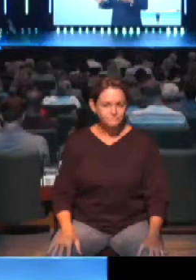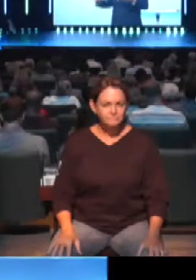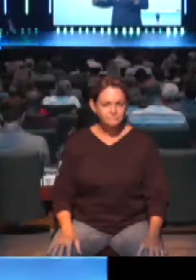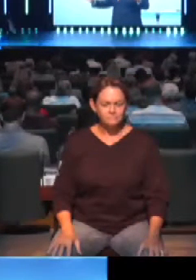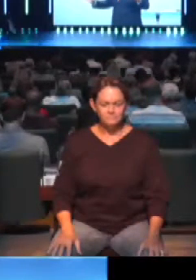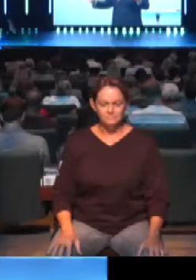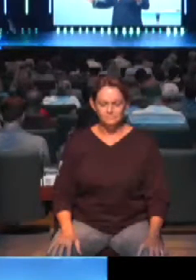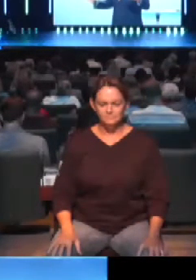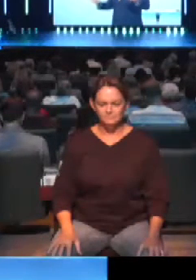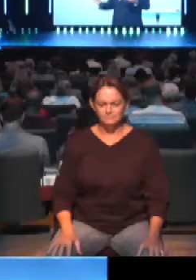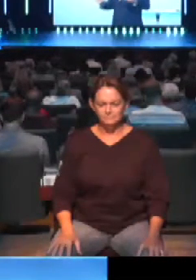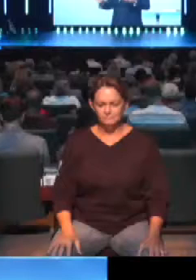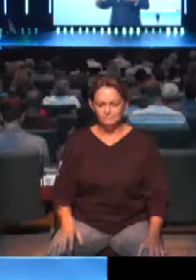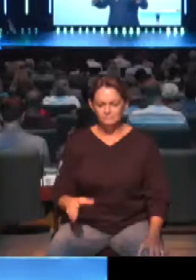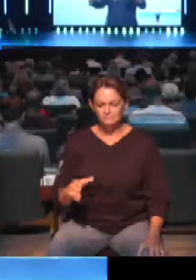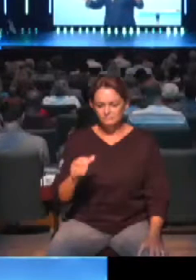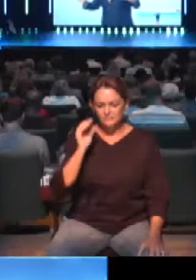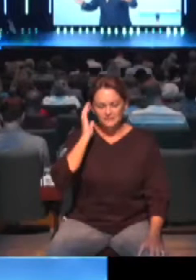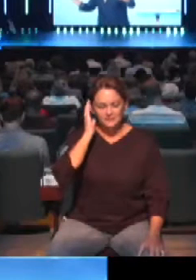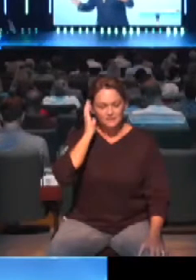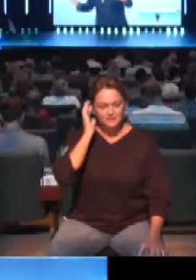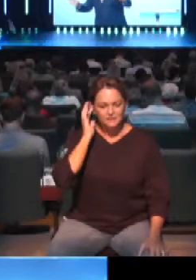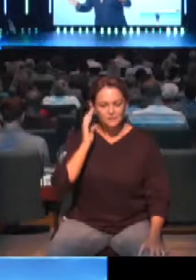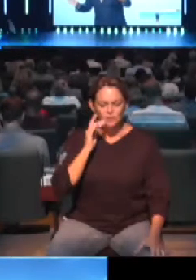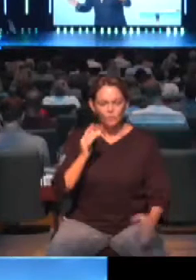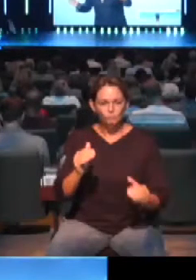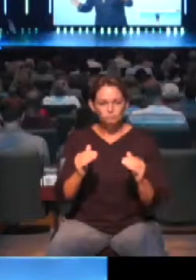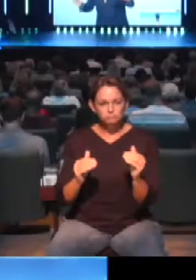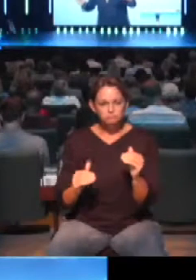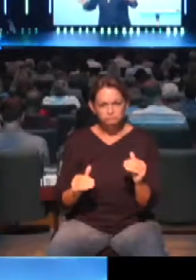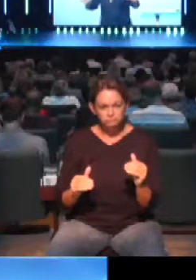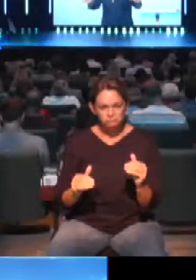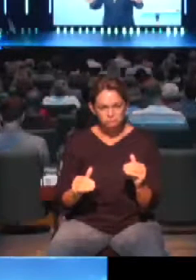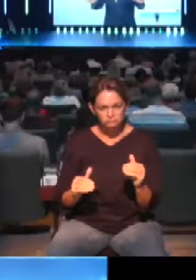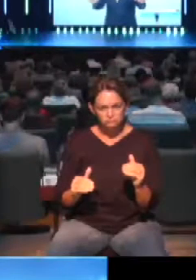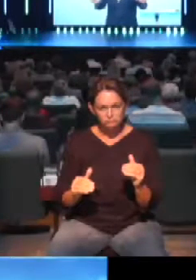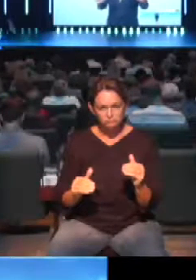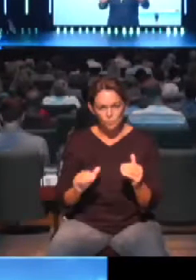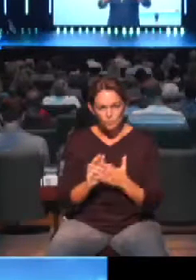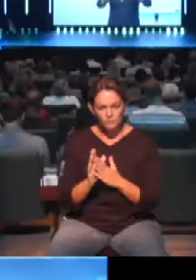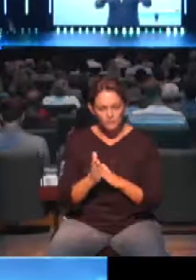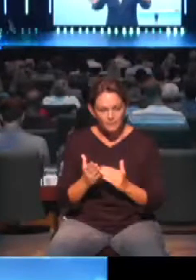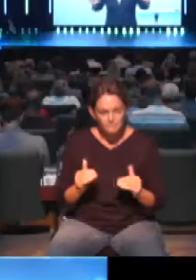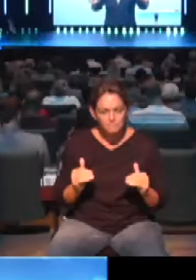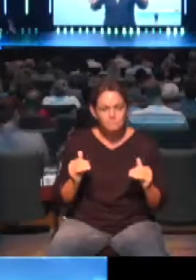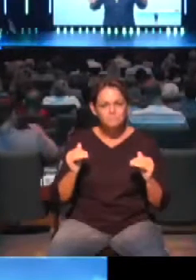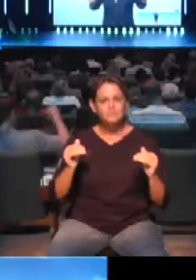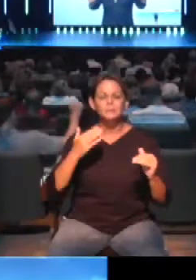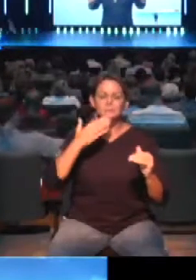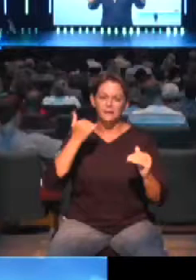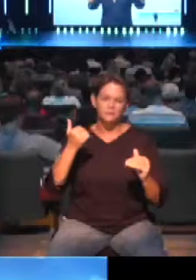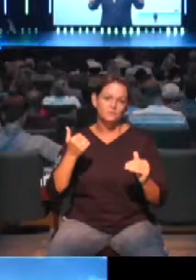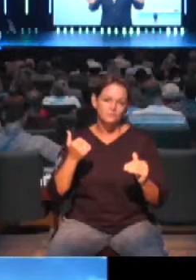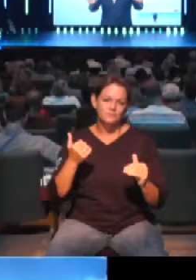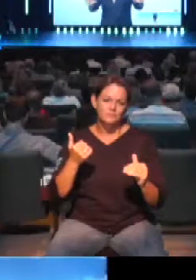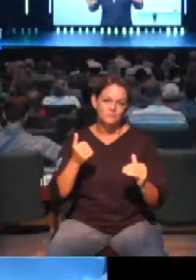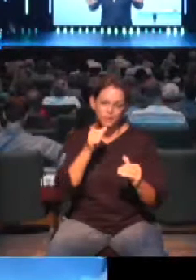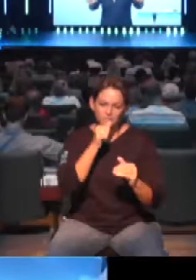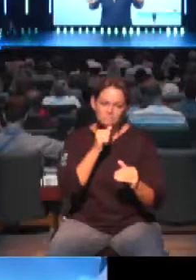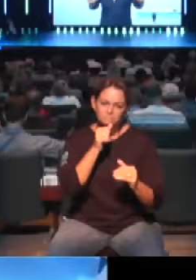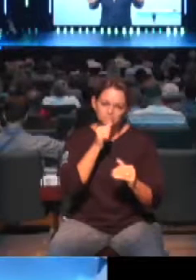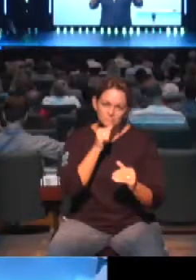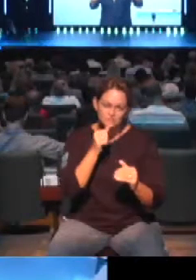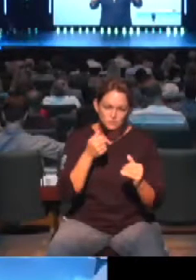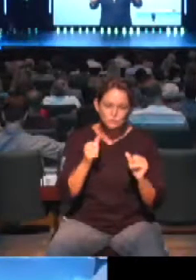If you have to sell something, even if you have to lower your standard of income to do this, your standard of living, do it. I promise